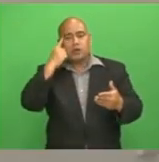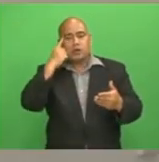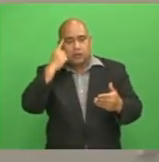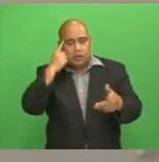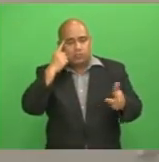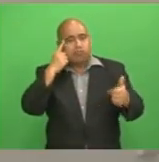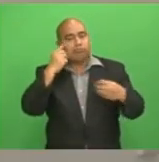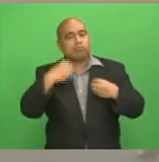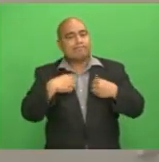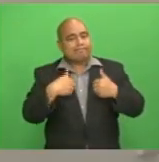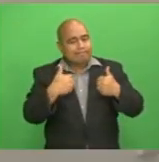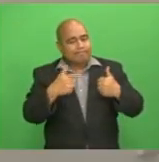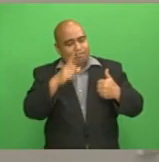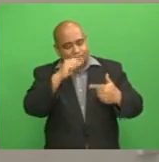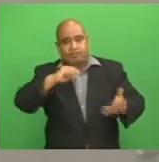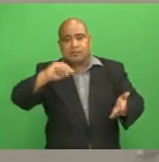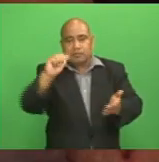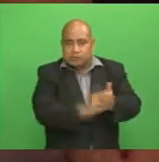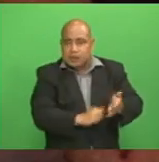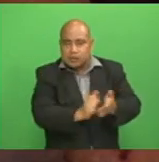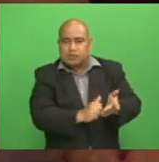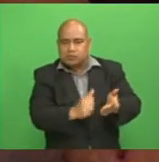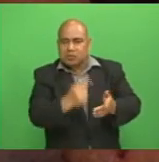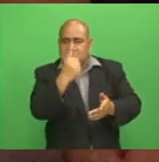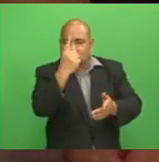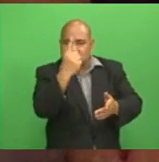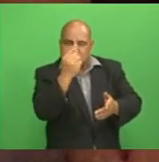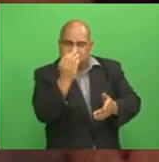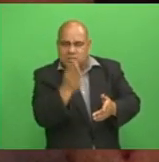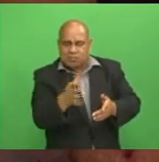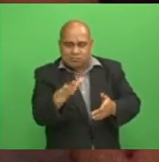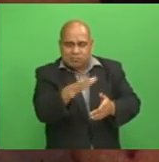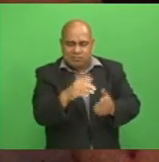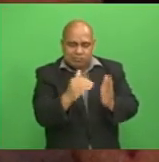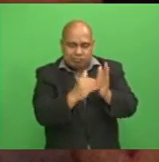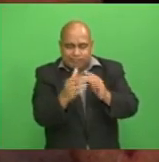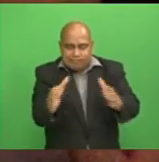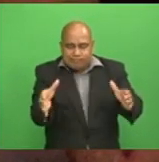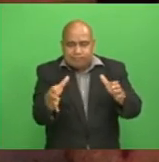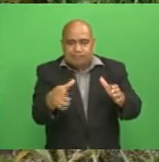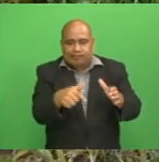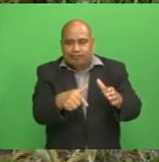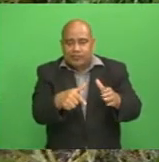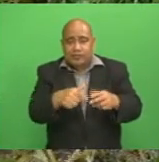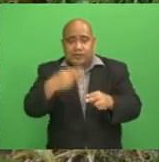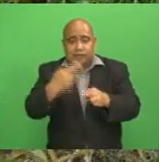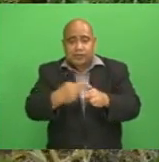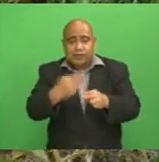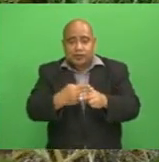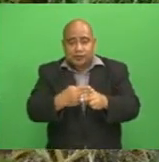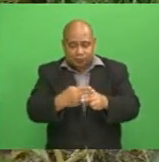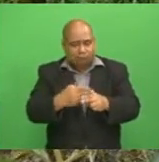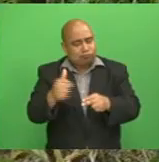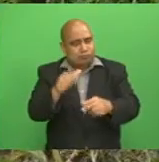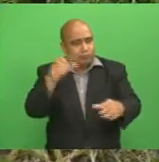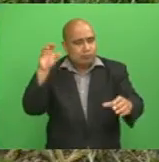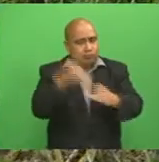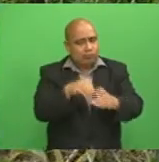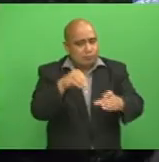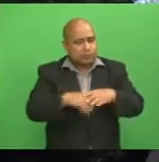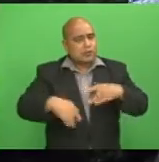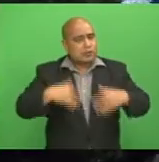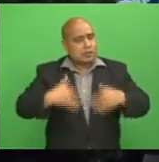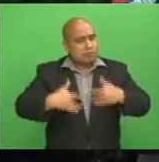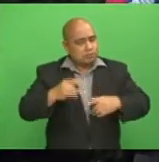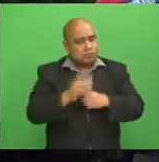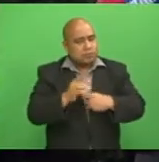plot, a quarter, half acre, or even an acre of land. Das says farming should be part of everyone's lives because it has boundless potential to create opportunities